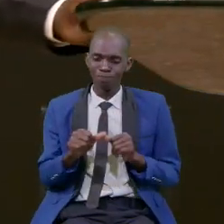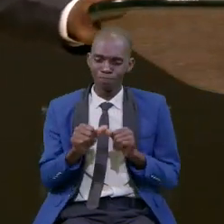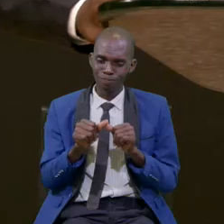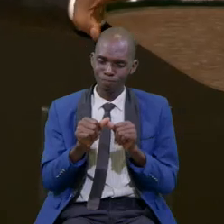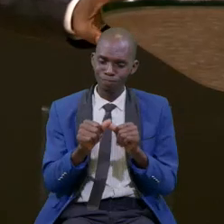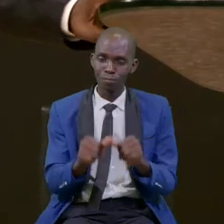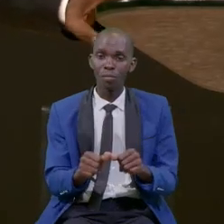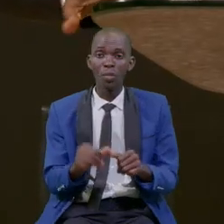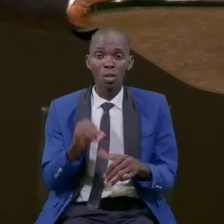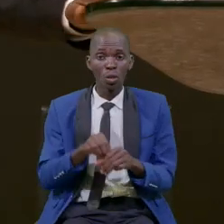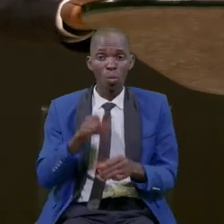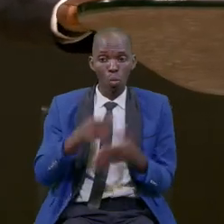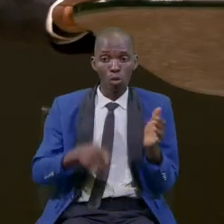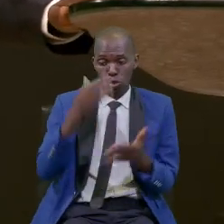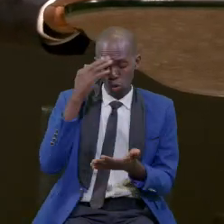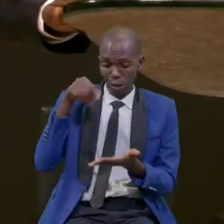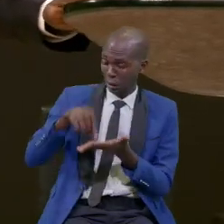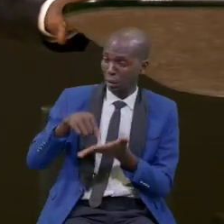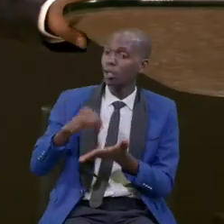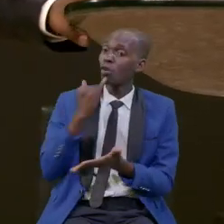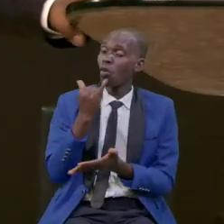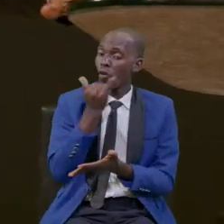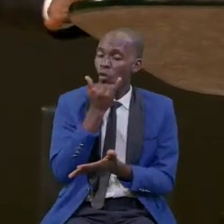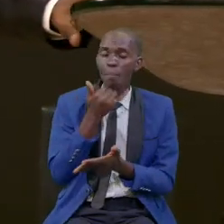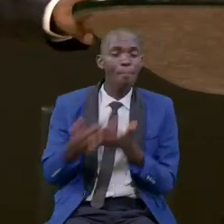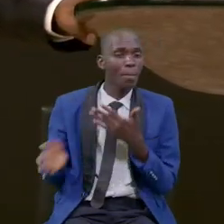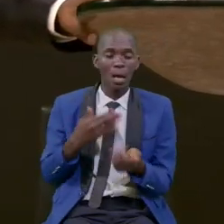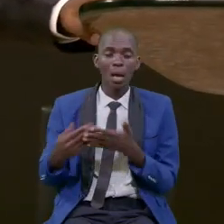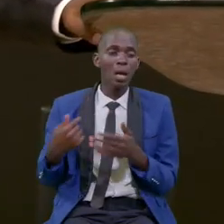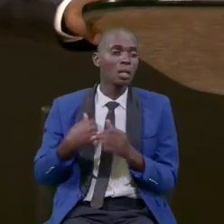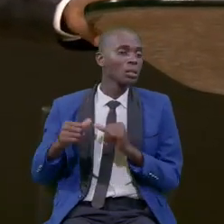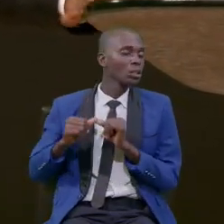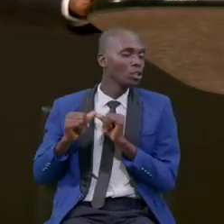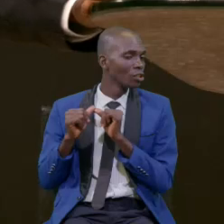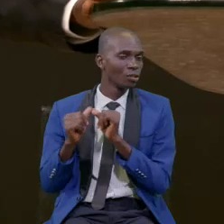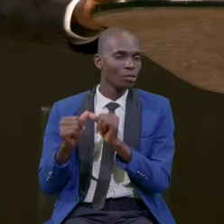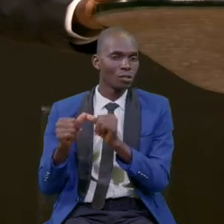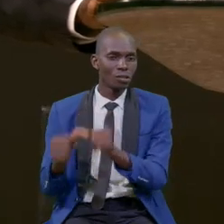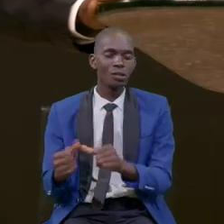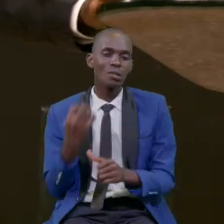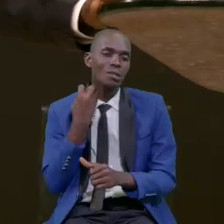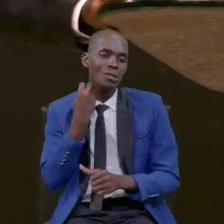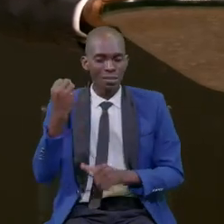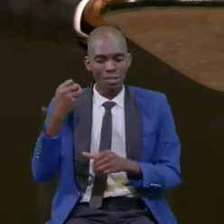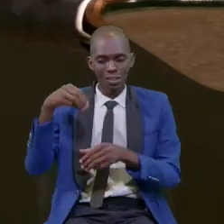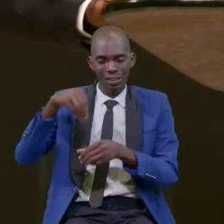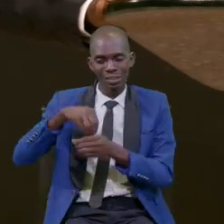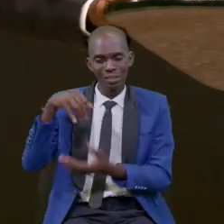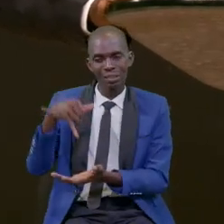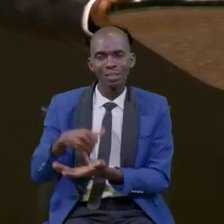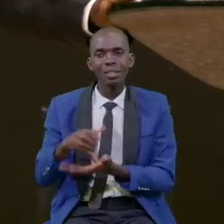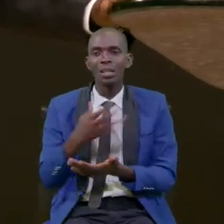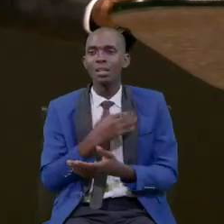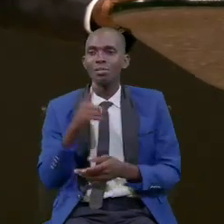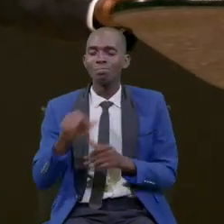you know to be wrong. And you do that with bold face, and you do that with a stiff neck, and you